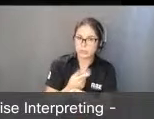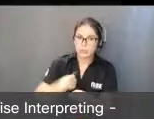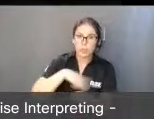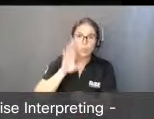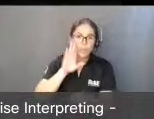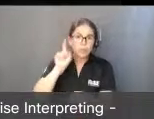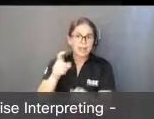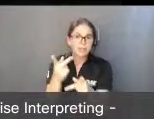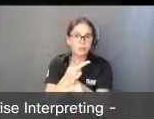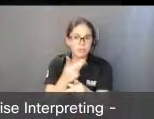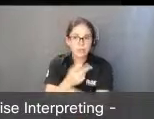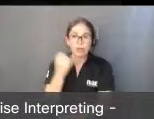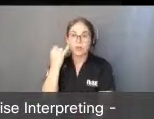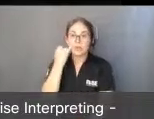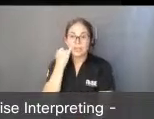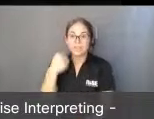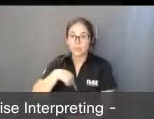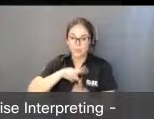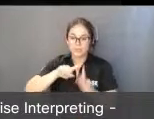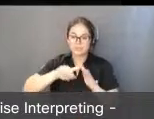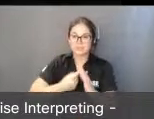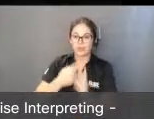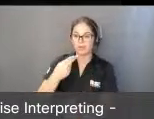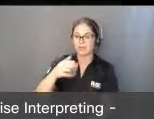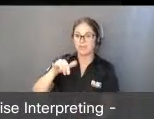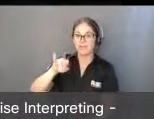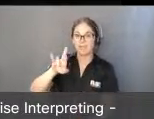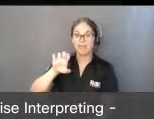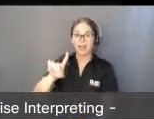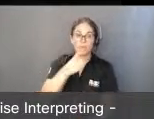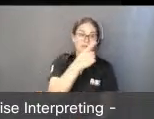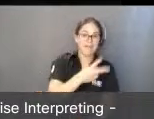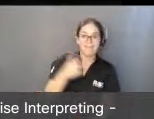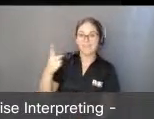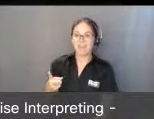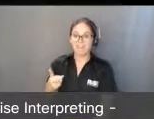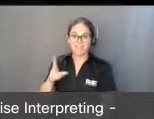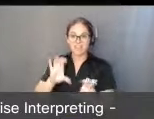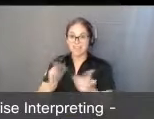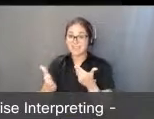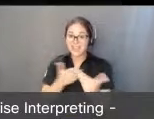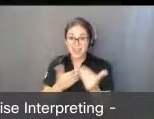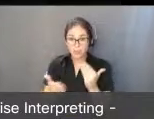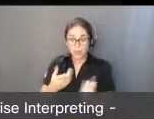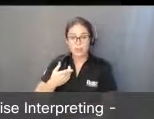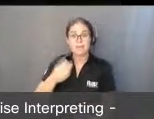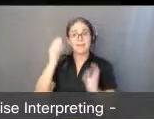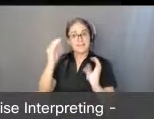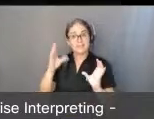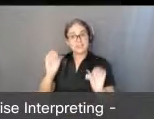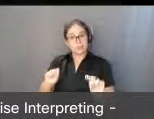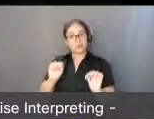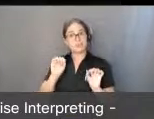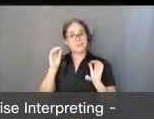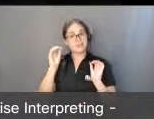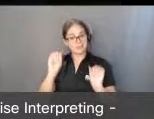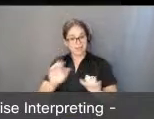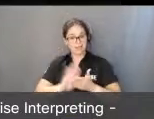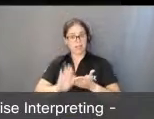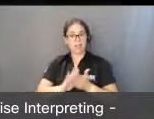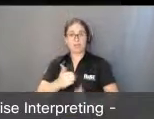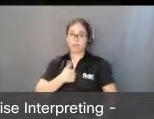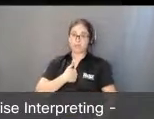when, if we go to hybrid anyway? Couldn't teachers who decide to use their classrooms do the sanitizing themselves, create a